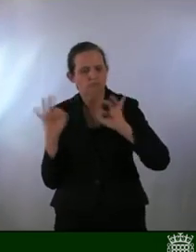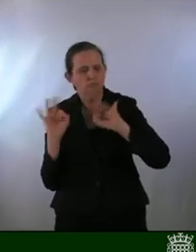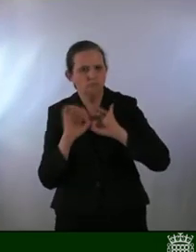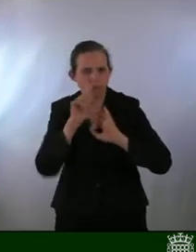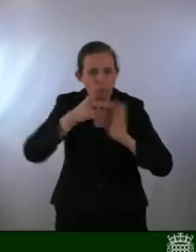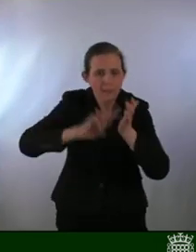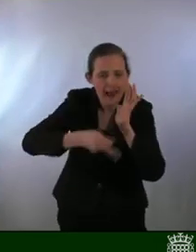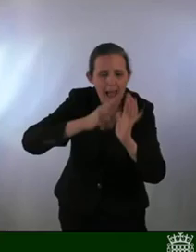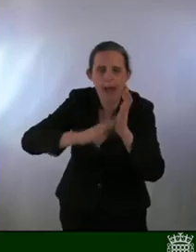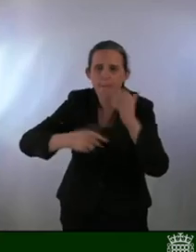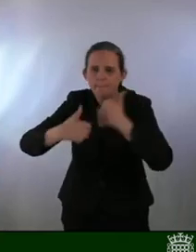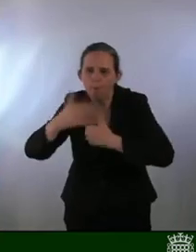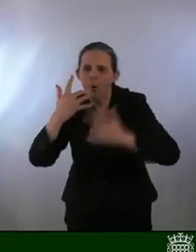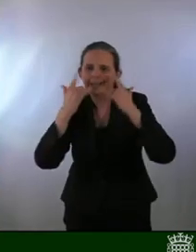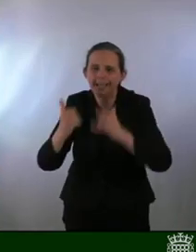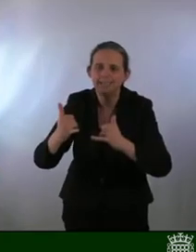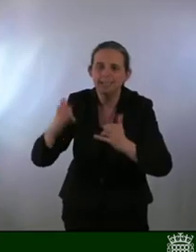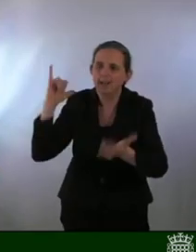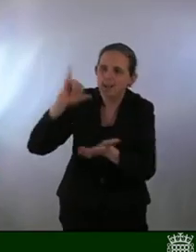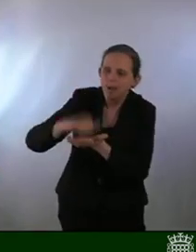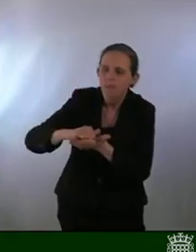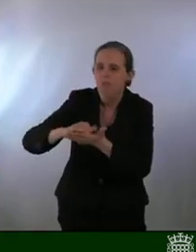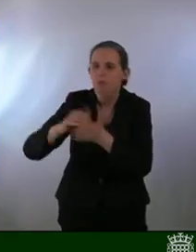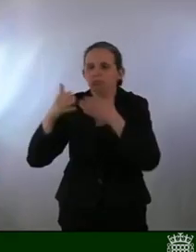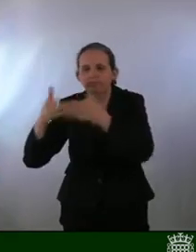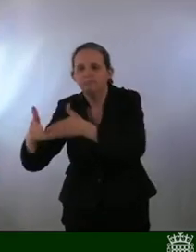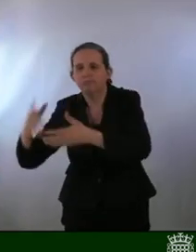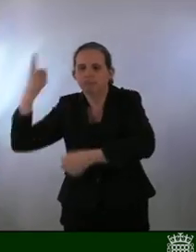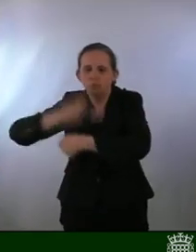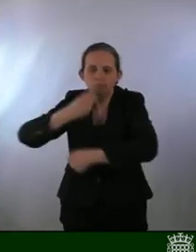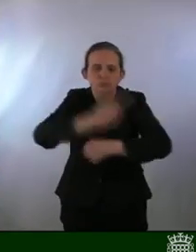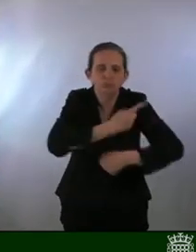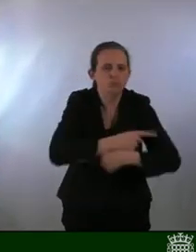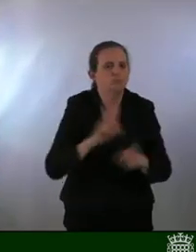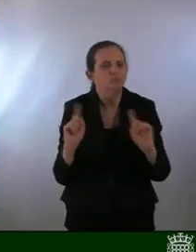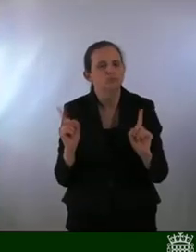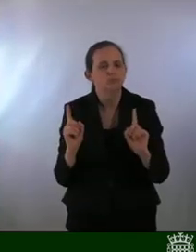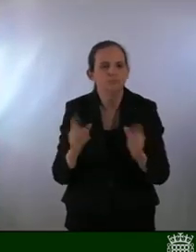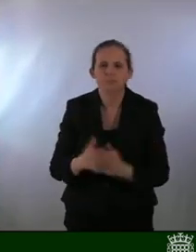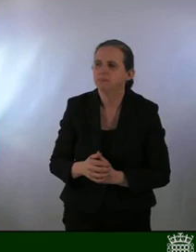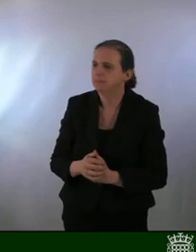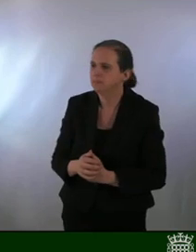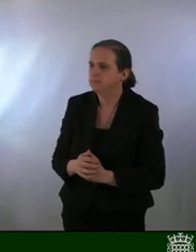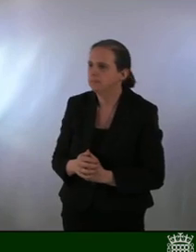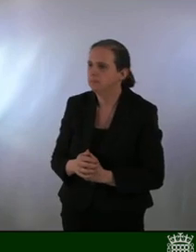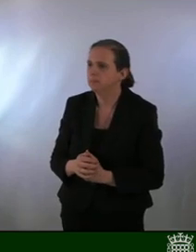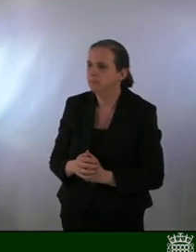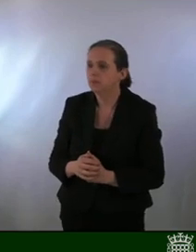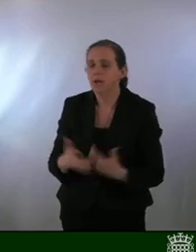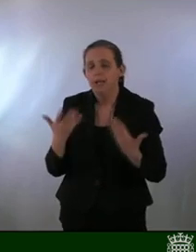airports, ports and rail terminals? Well, now that there is onward transmission in the UK, those sorts of measures